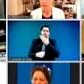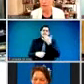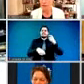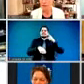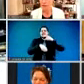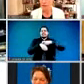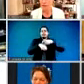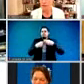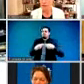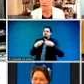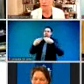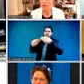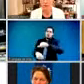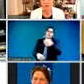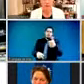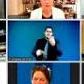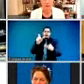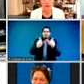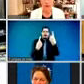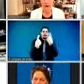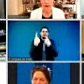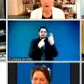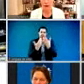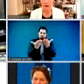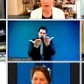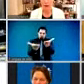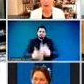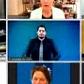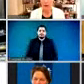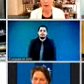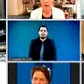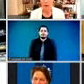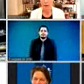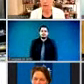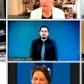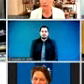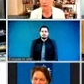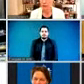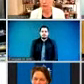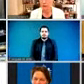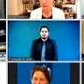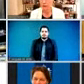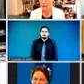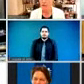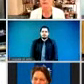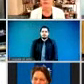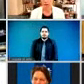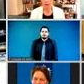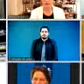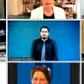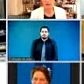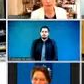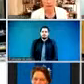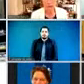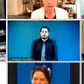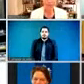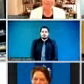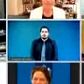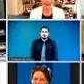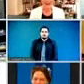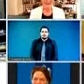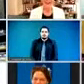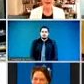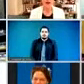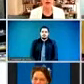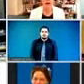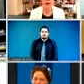what role can media play in setting feminist agenda. Thank you very much.